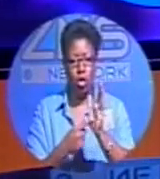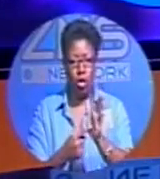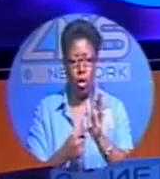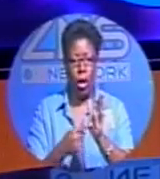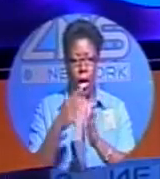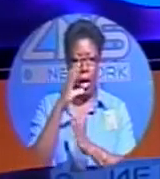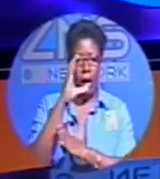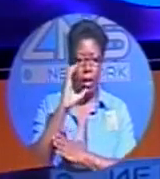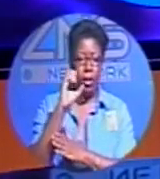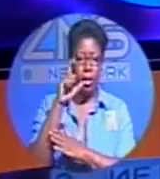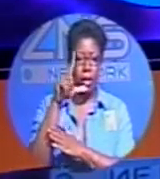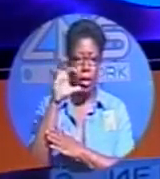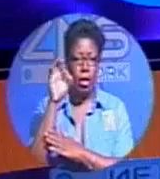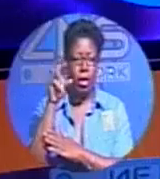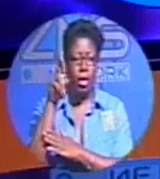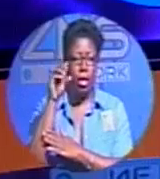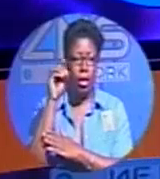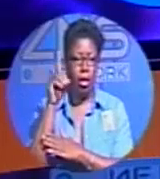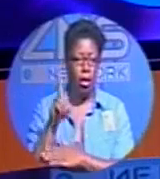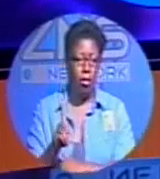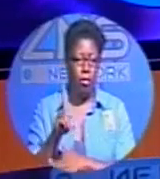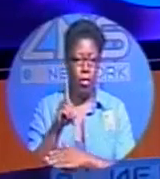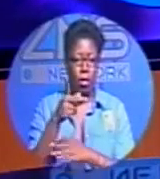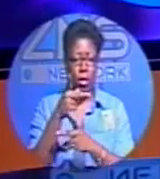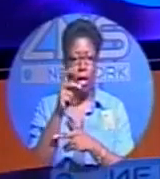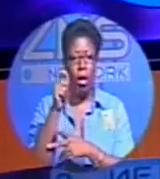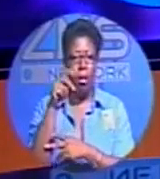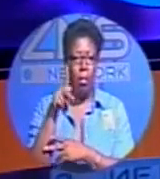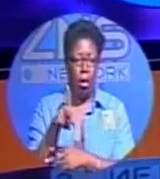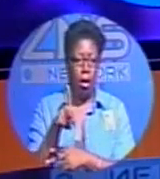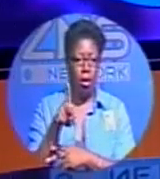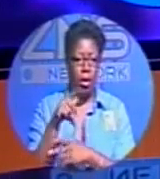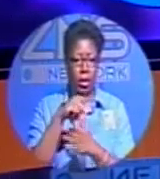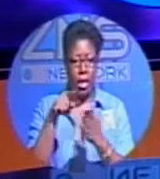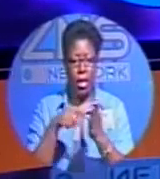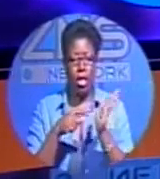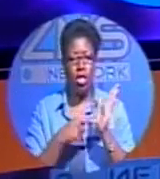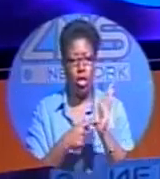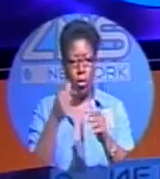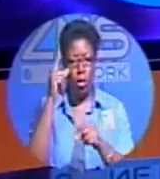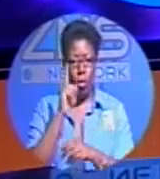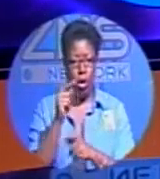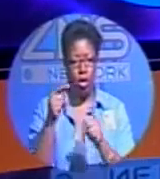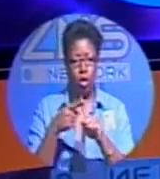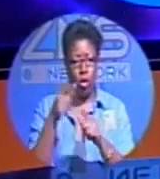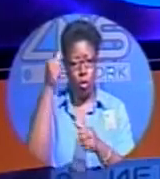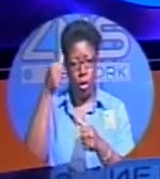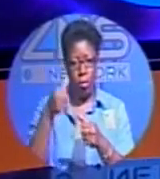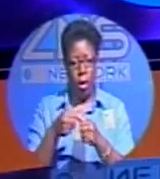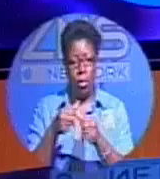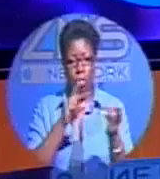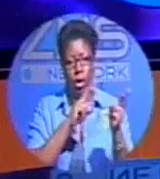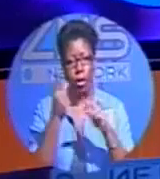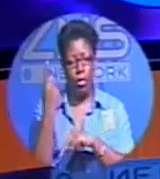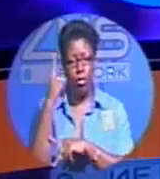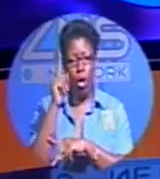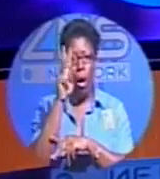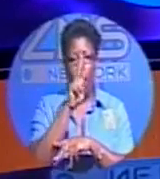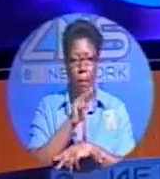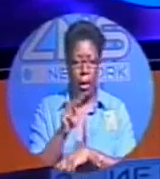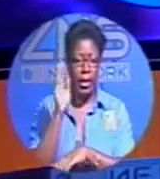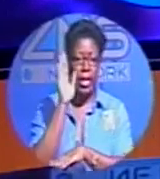underway. Members of the Independence Committee boast that this year's show will be one to remember. It's all set for Monday evening, starting